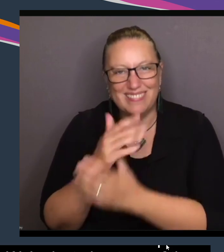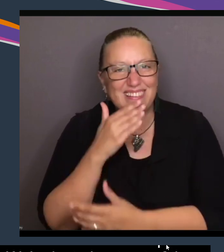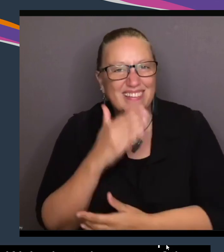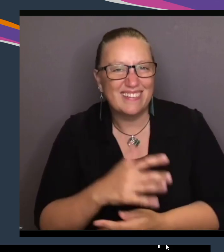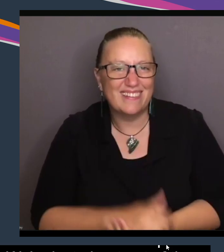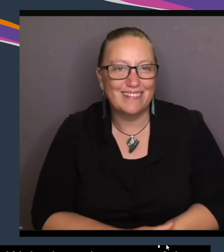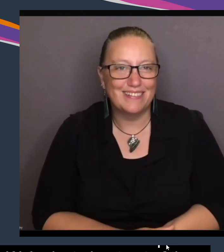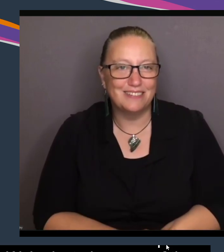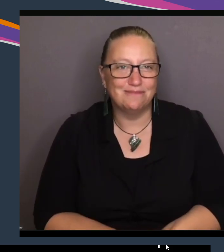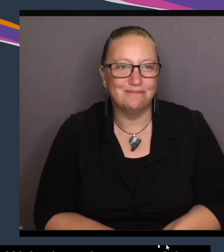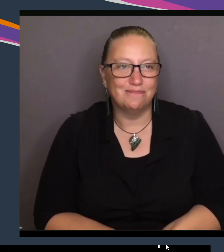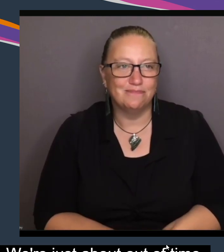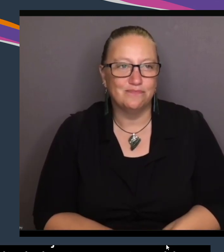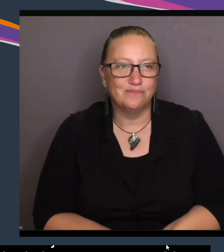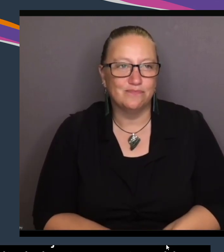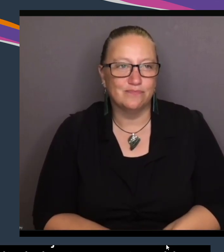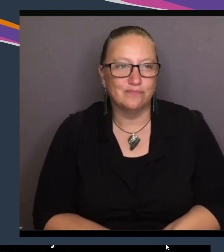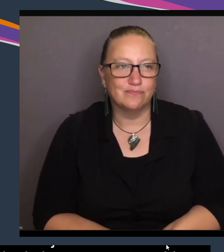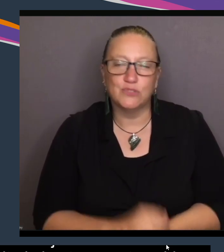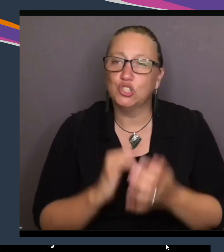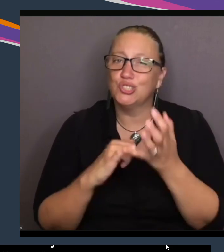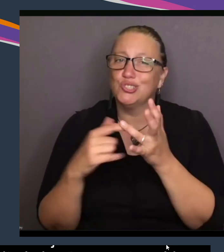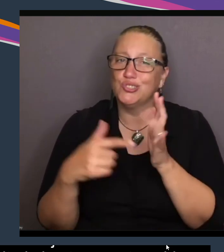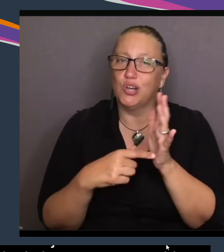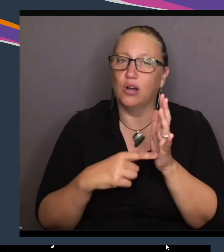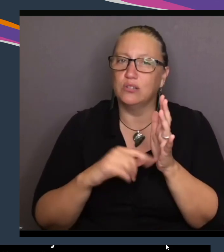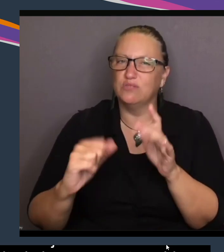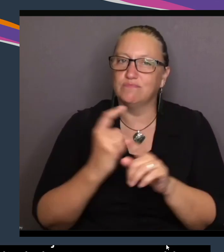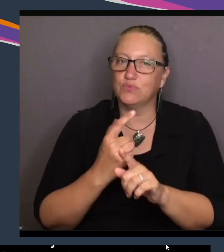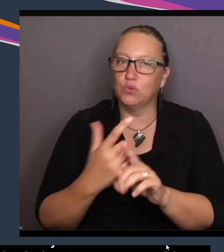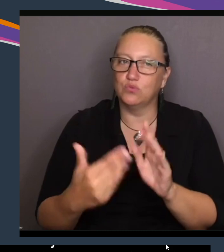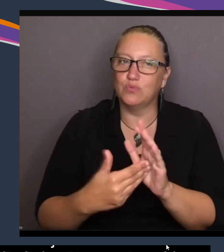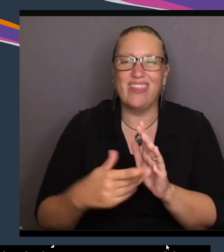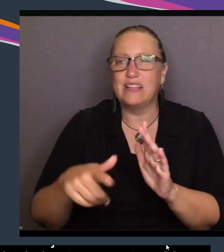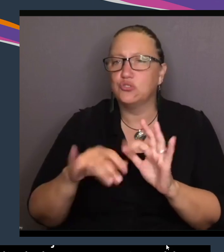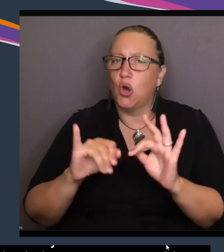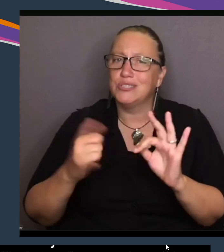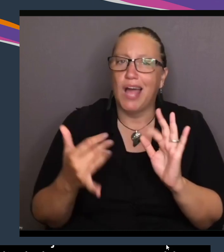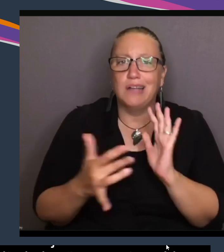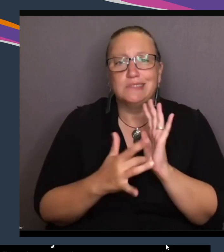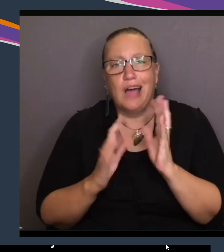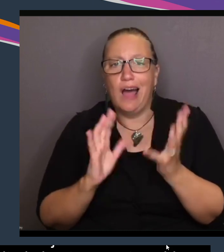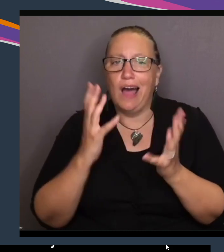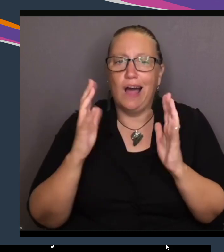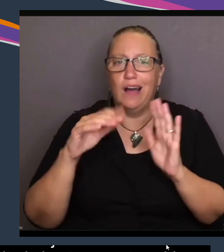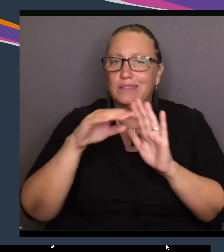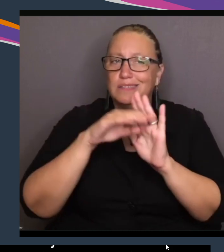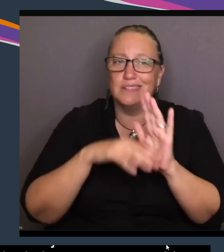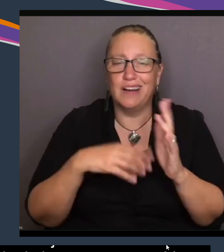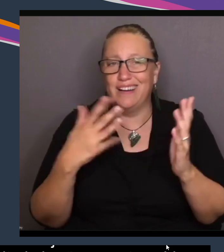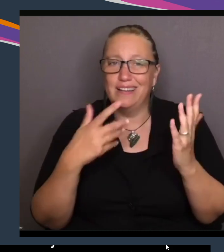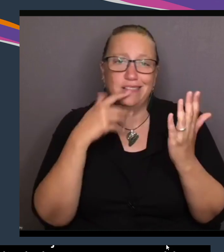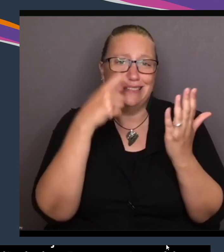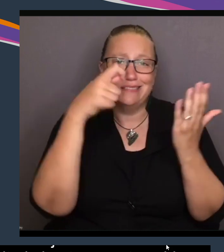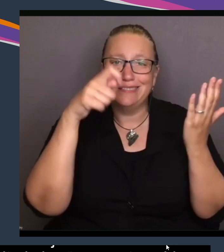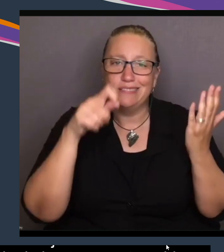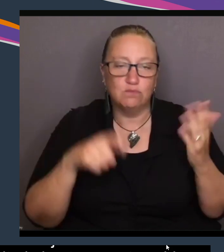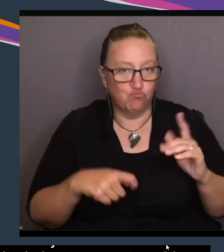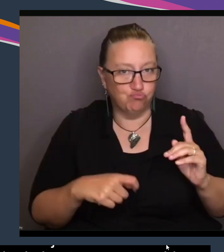Your contribution today reminds us this is not just a technical issue, and it's